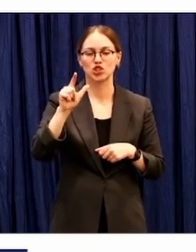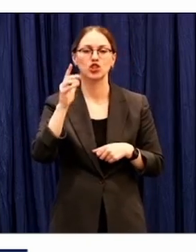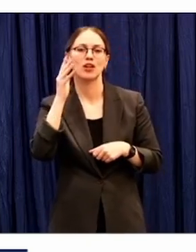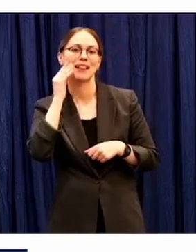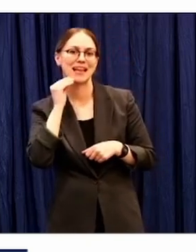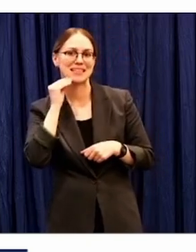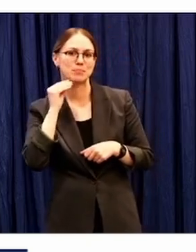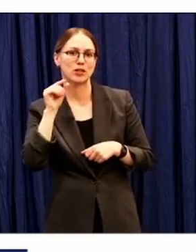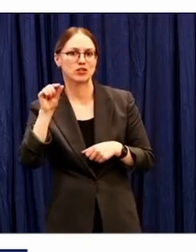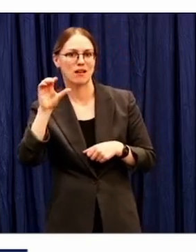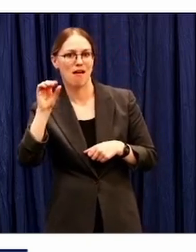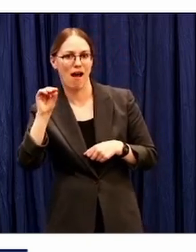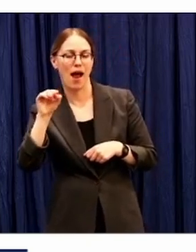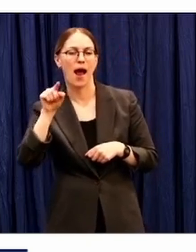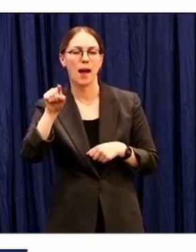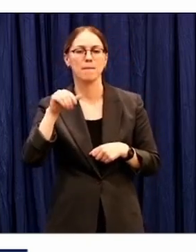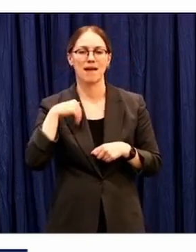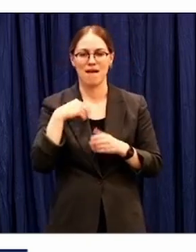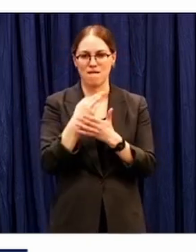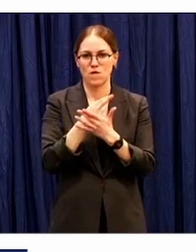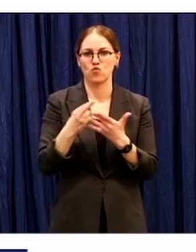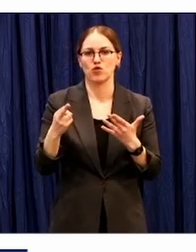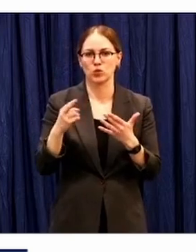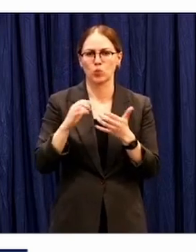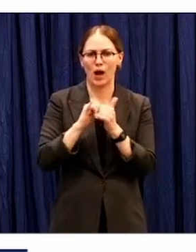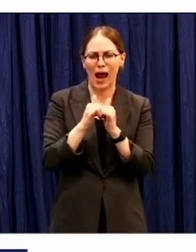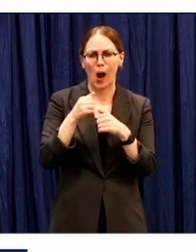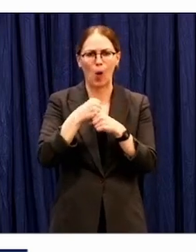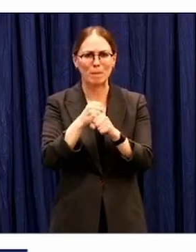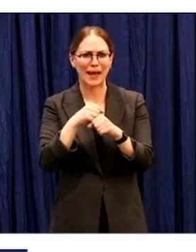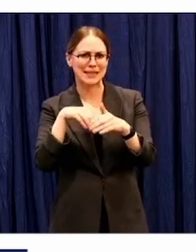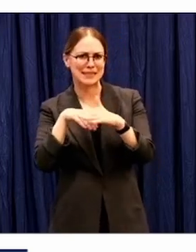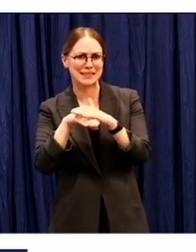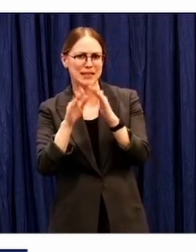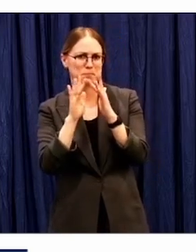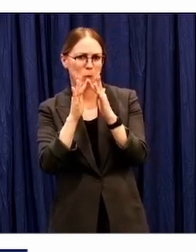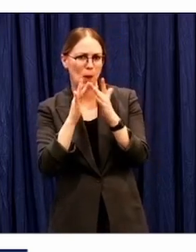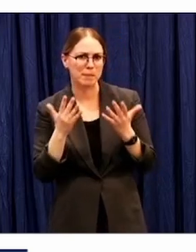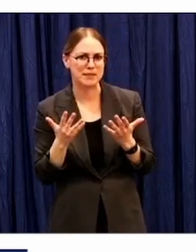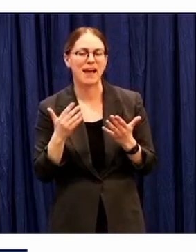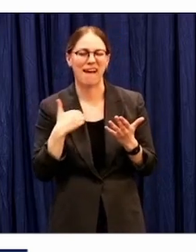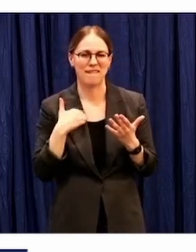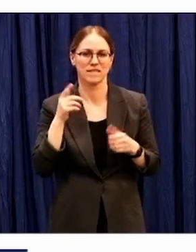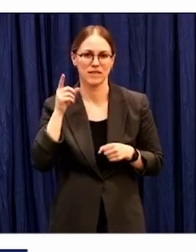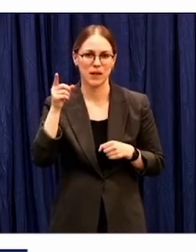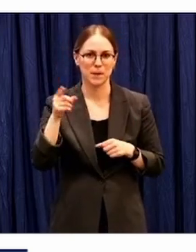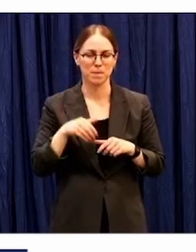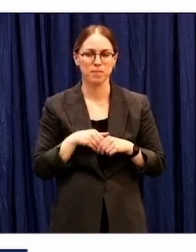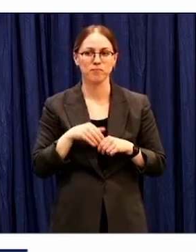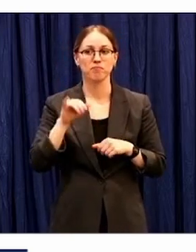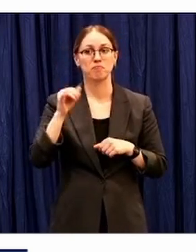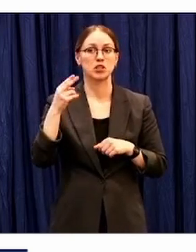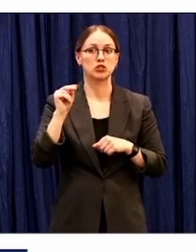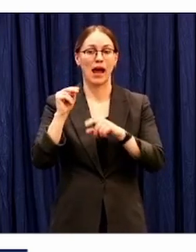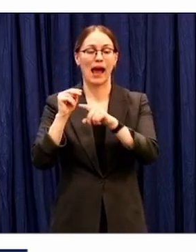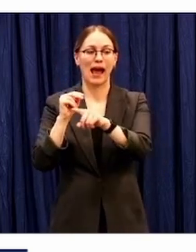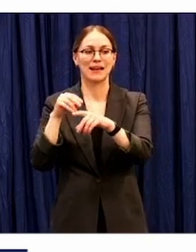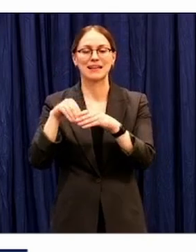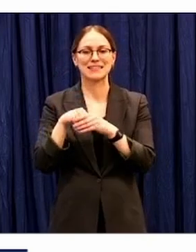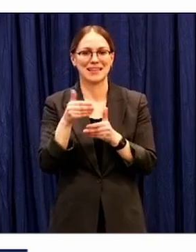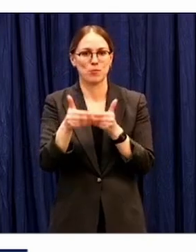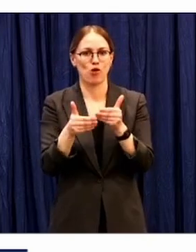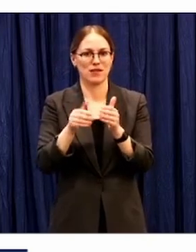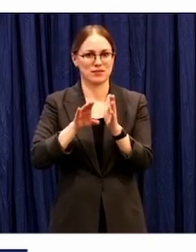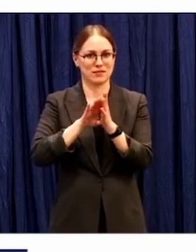with guides and resources on how to create accessible content. He's also actually in the process through Department of Civil Rights on developing